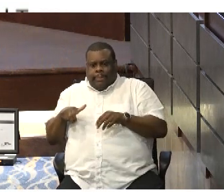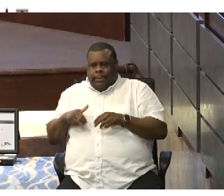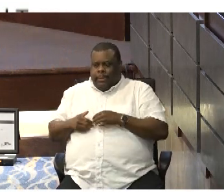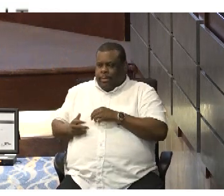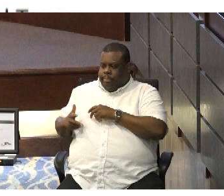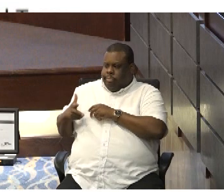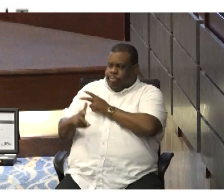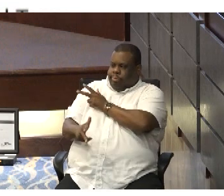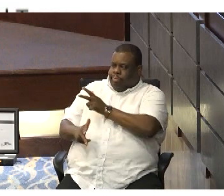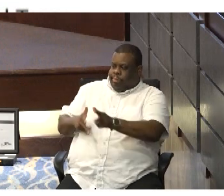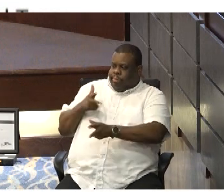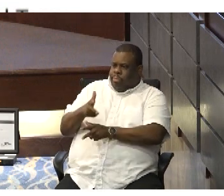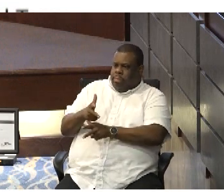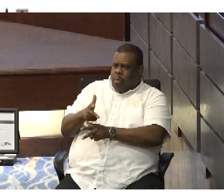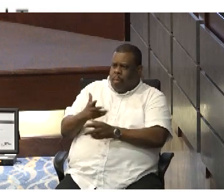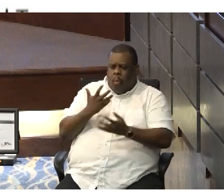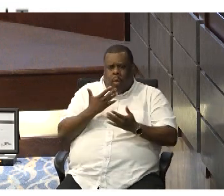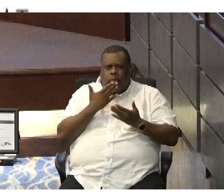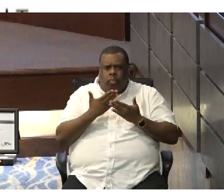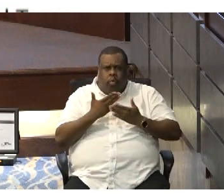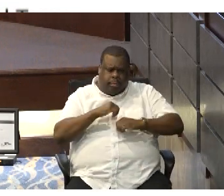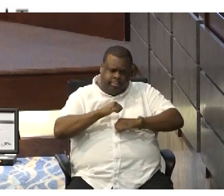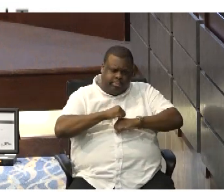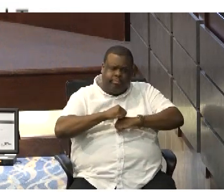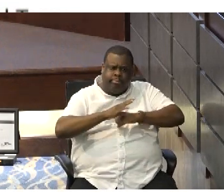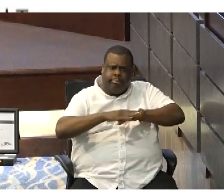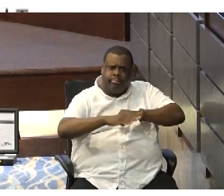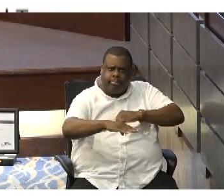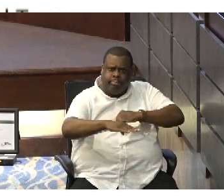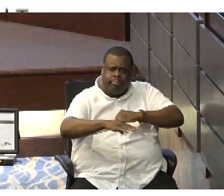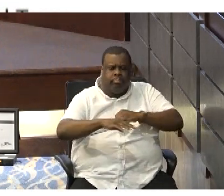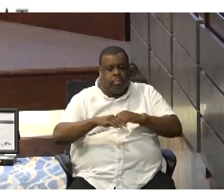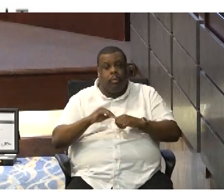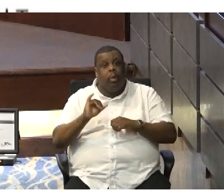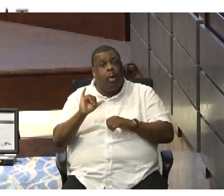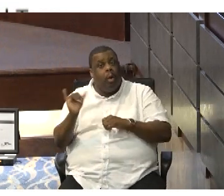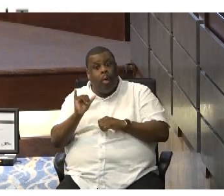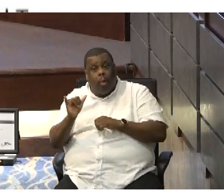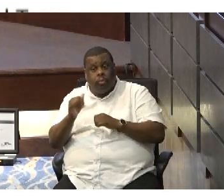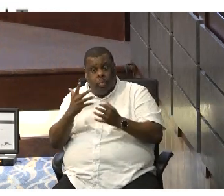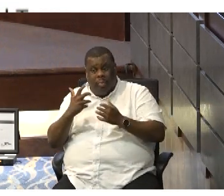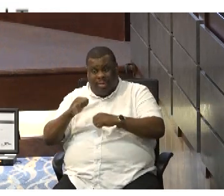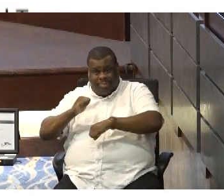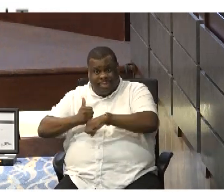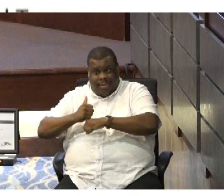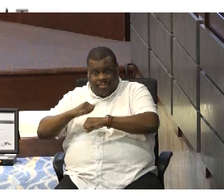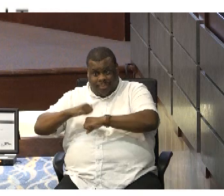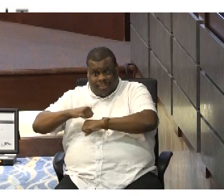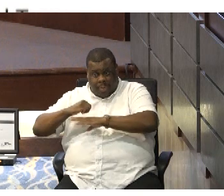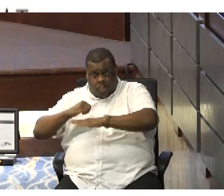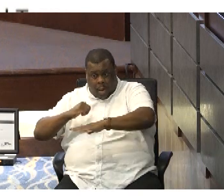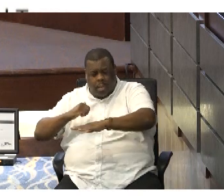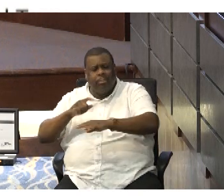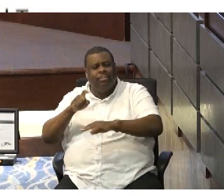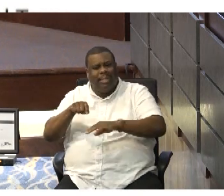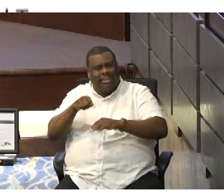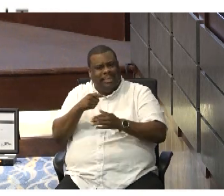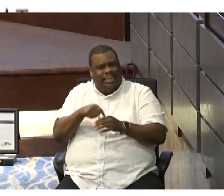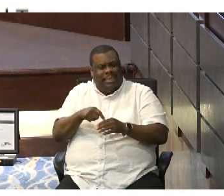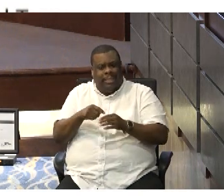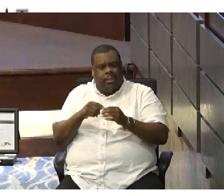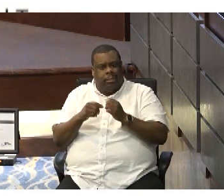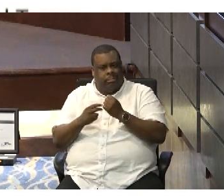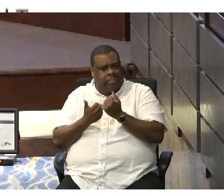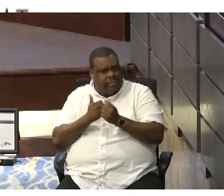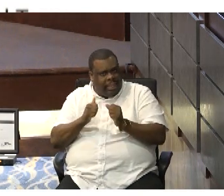bicyclists. And we want to make sure that we're paying the lowest life cycle cost and that we're in line with our other industry